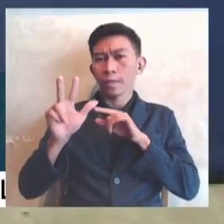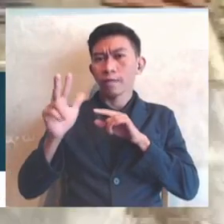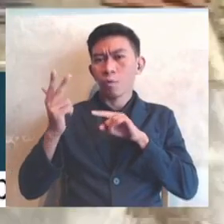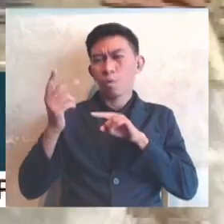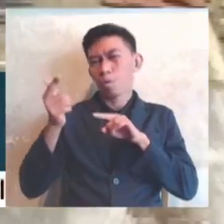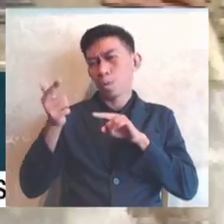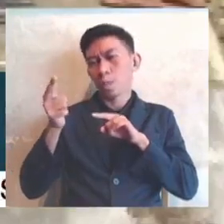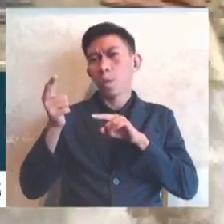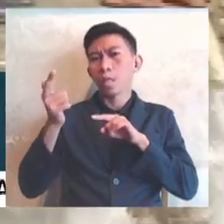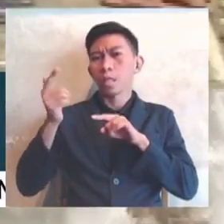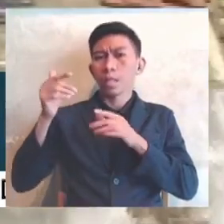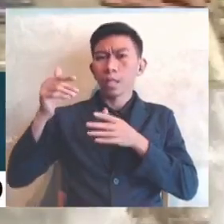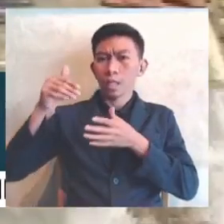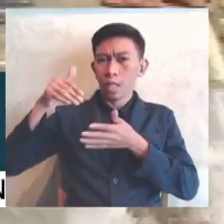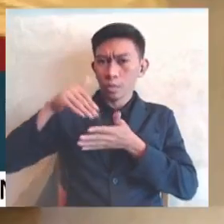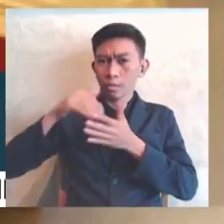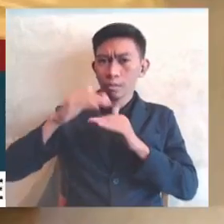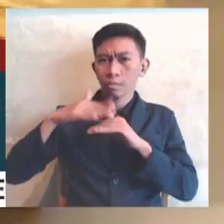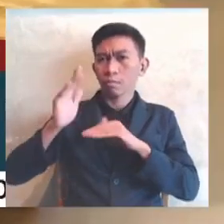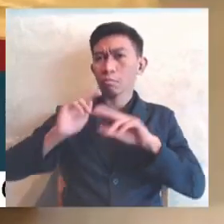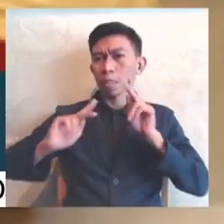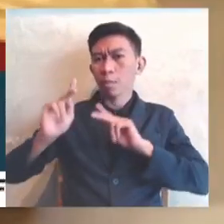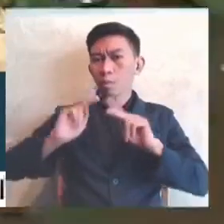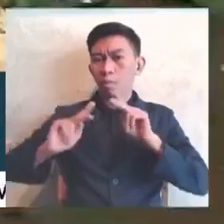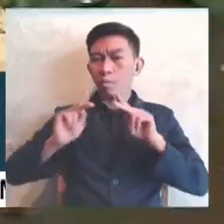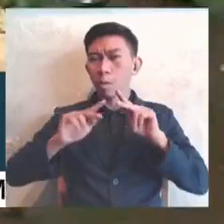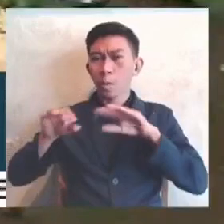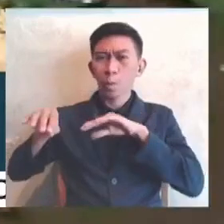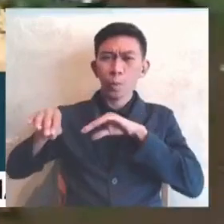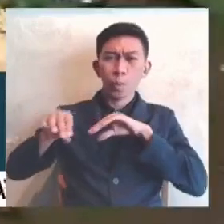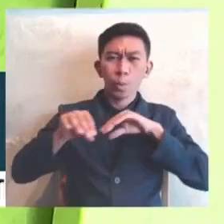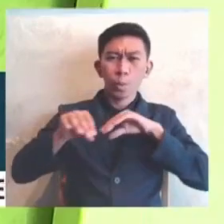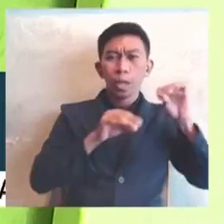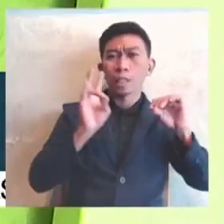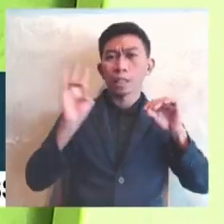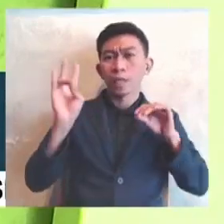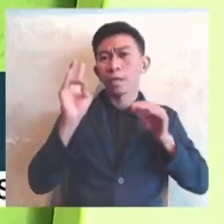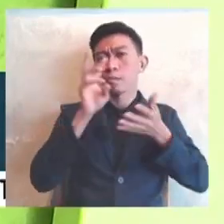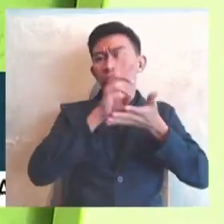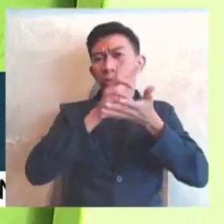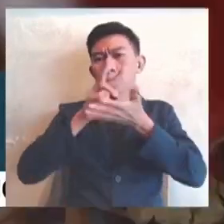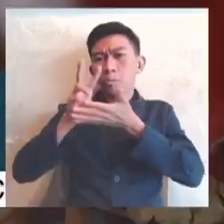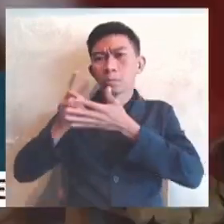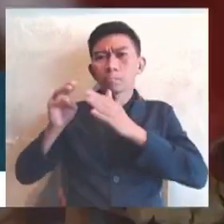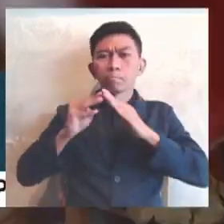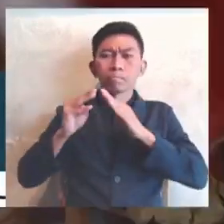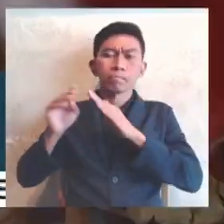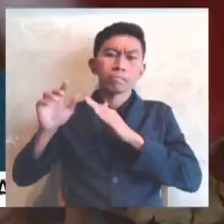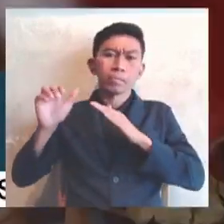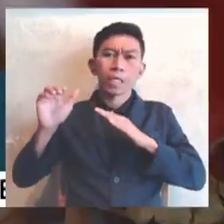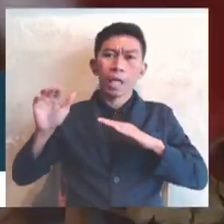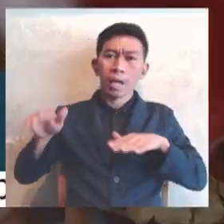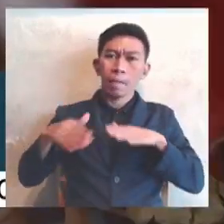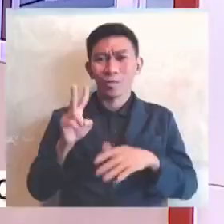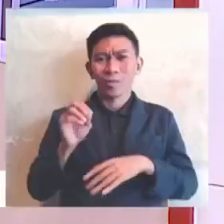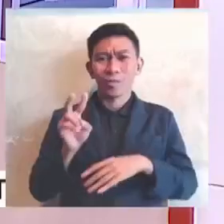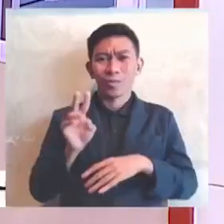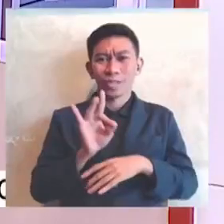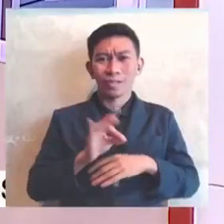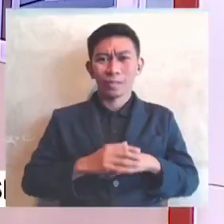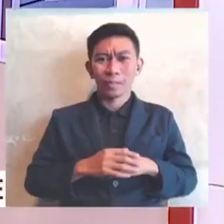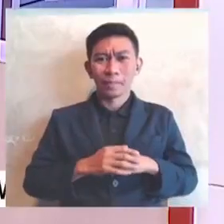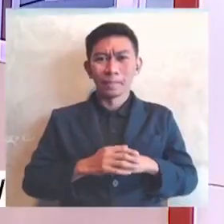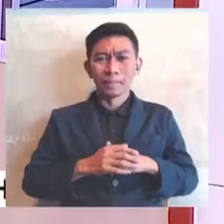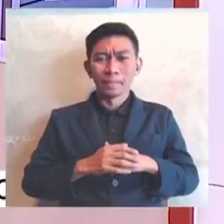21,741 persons are displaced from 7 municipalities in Albay due to the current alert level status of Mayon Volcano.